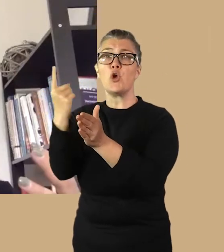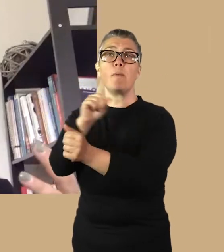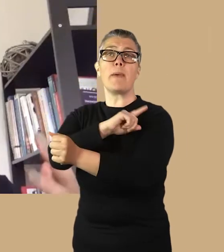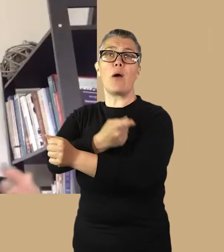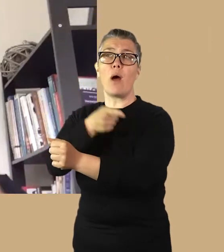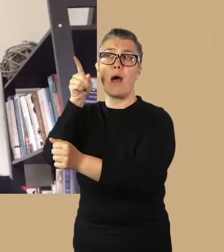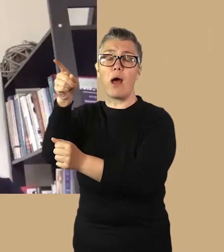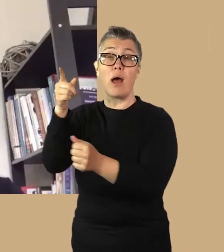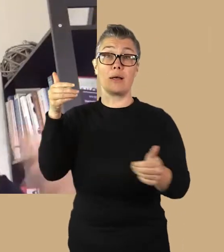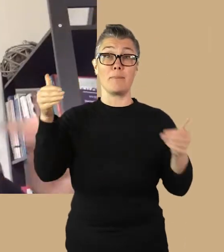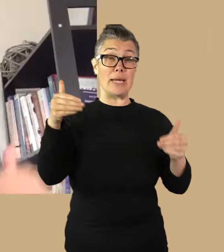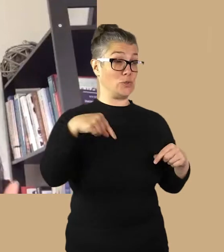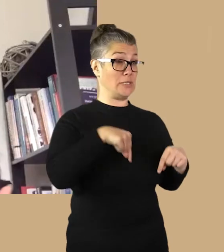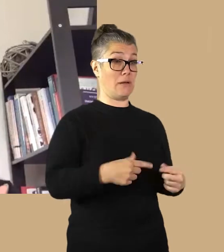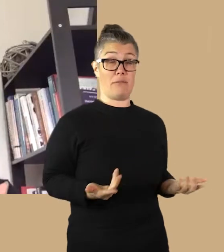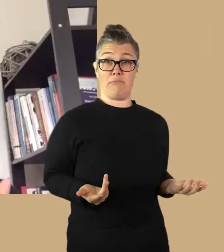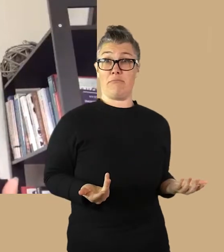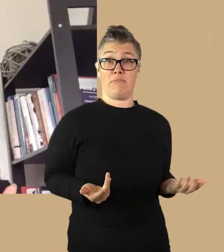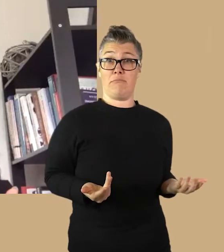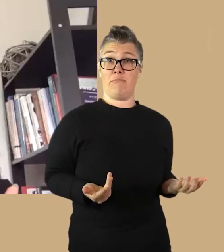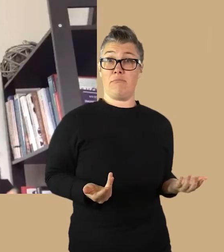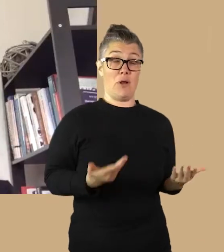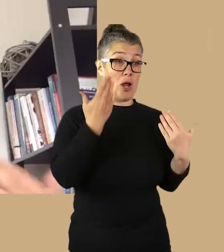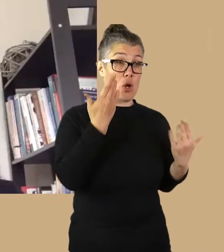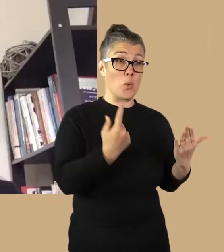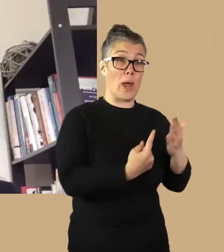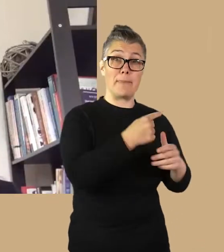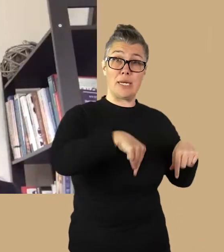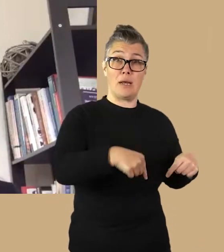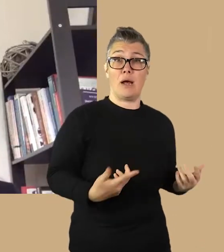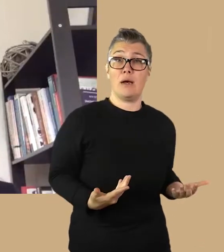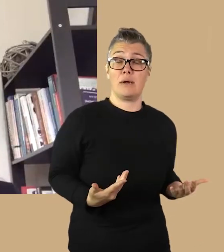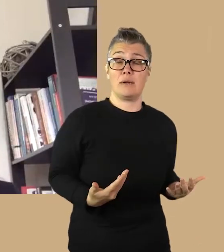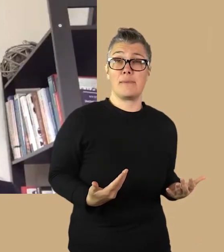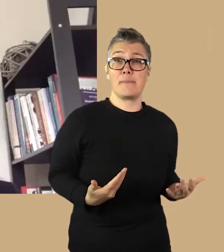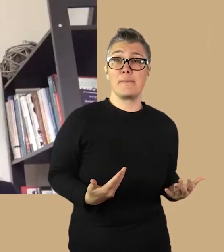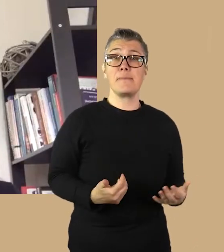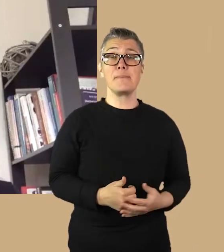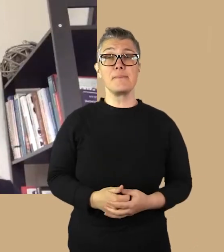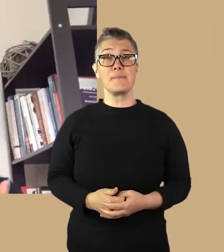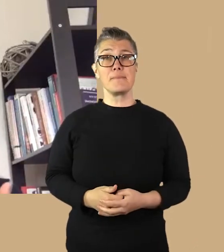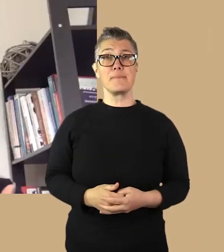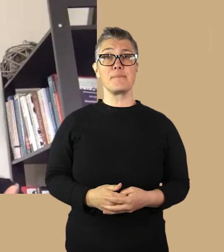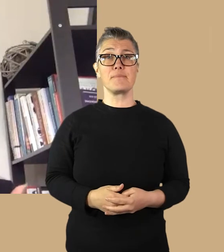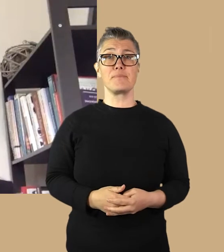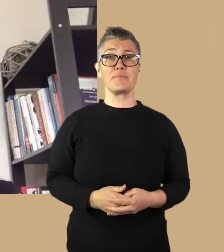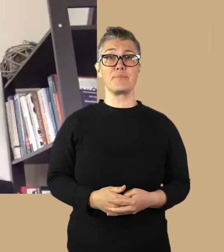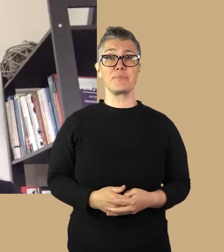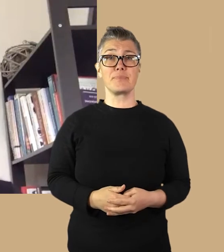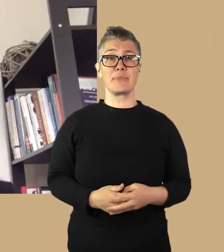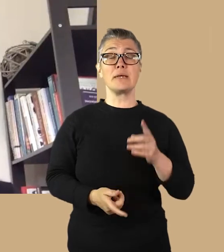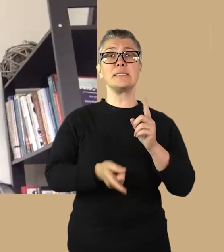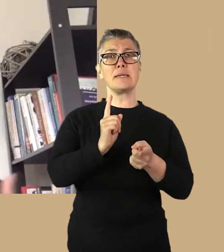whoever was in power there, more than understanding what was actually happening here. So, and I